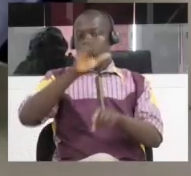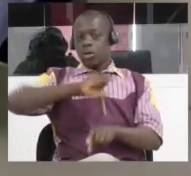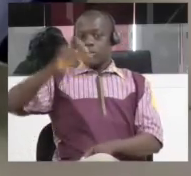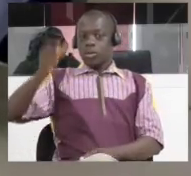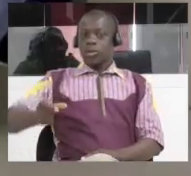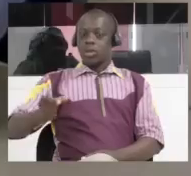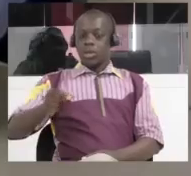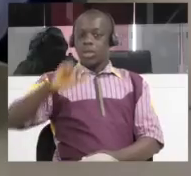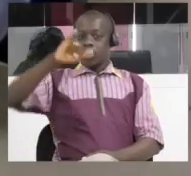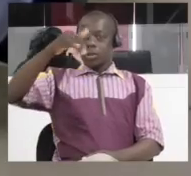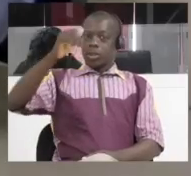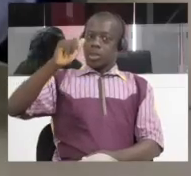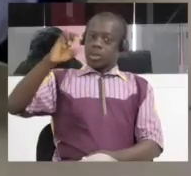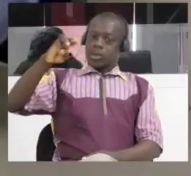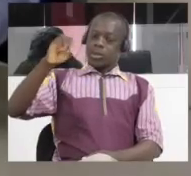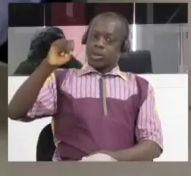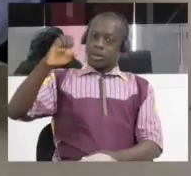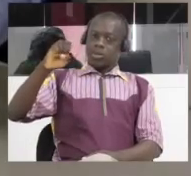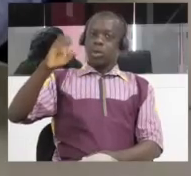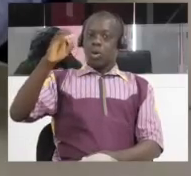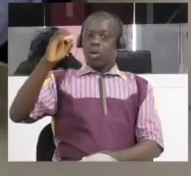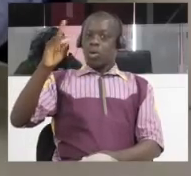Commissioner James Sodiko.